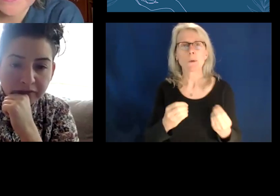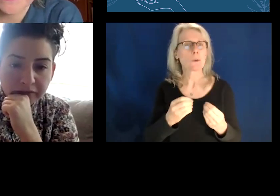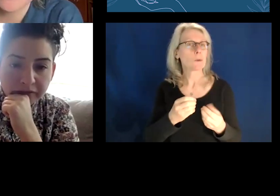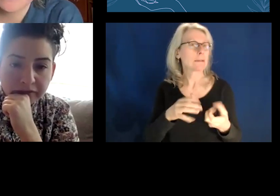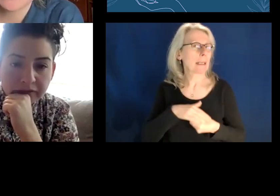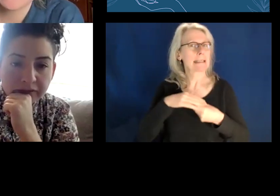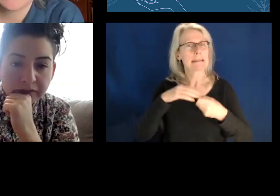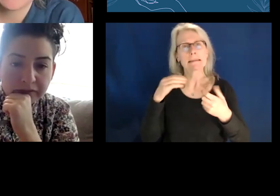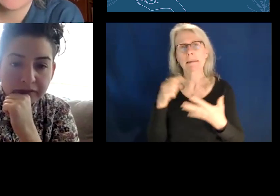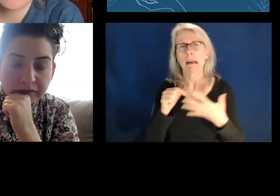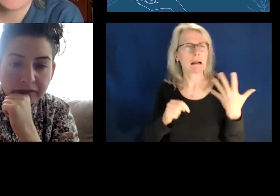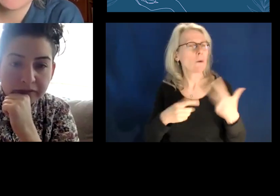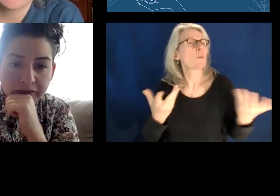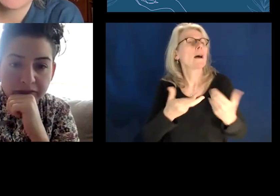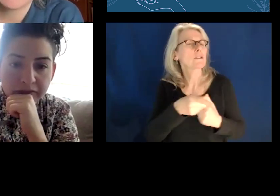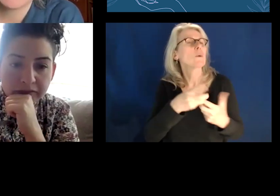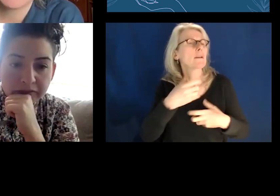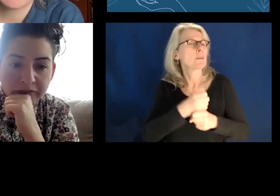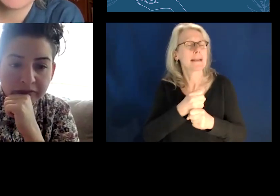know, recently?